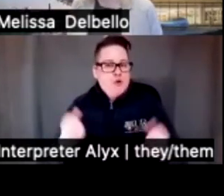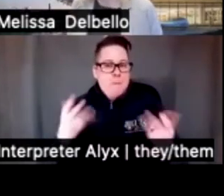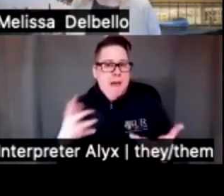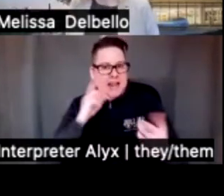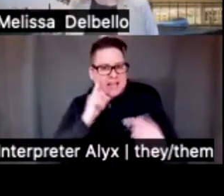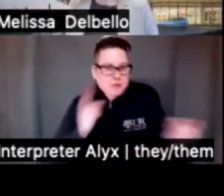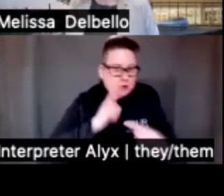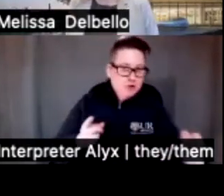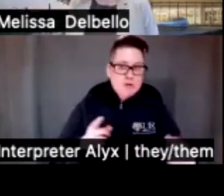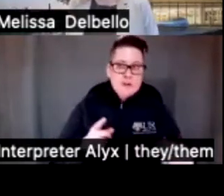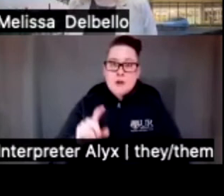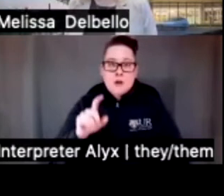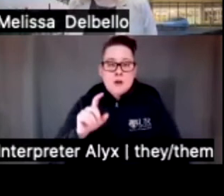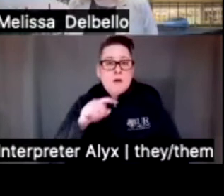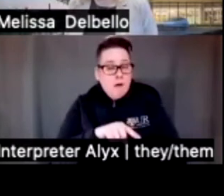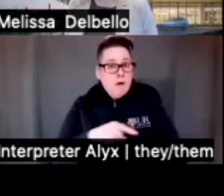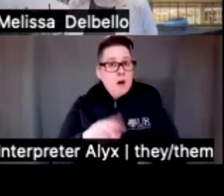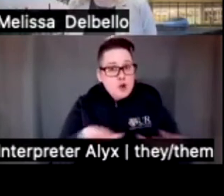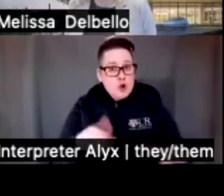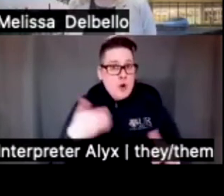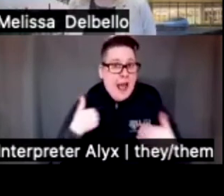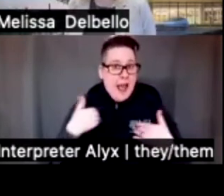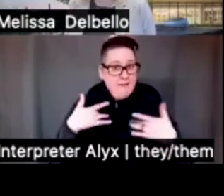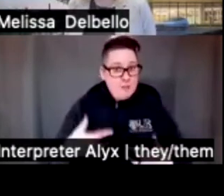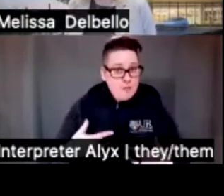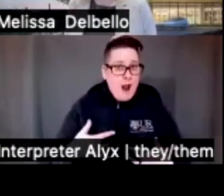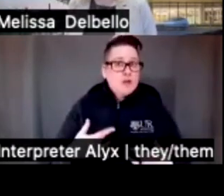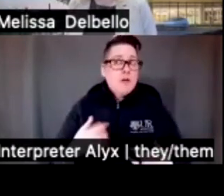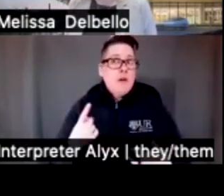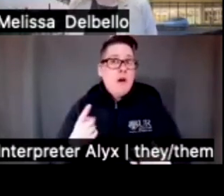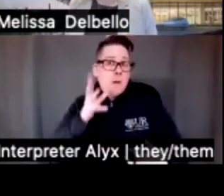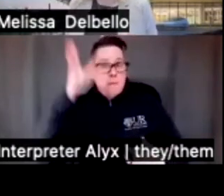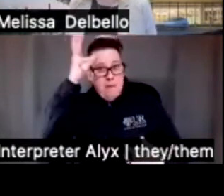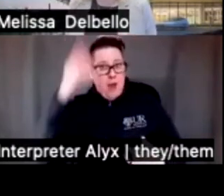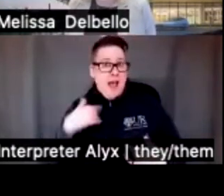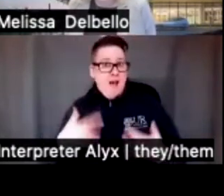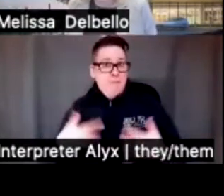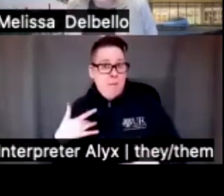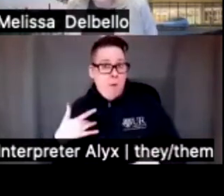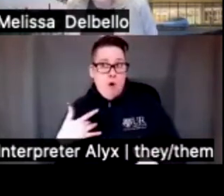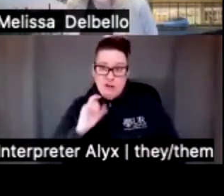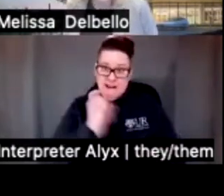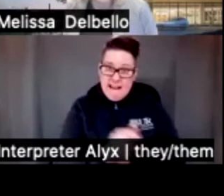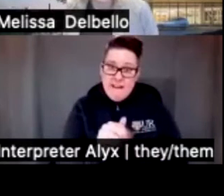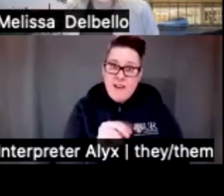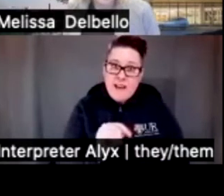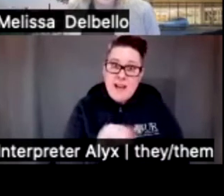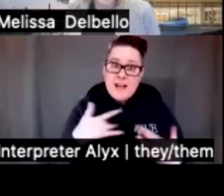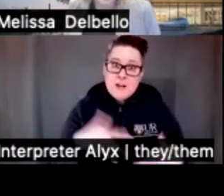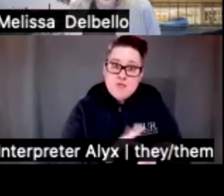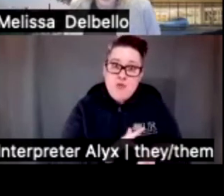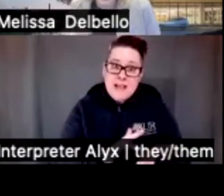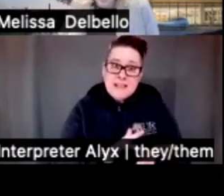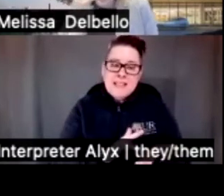we treat kids who present with depression and a bipolar parent with an antidepressant? This was a